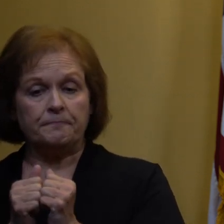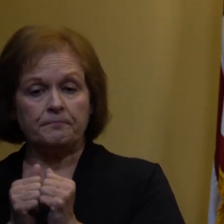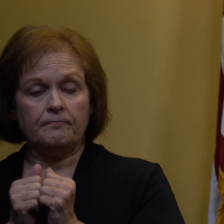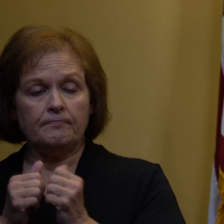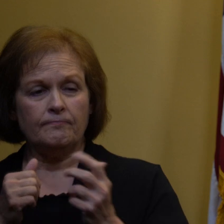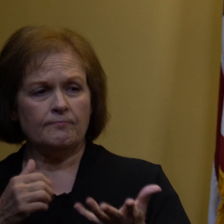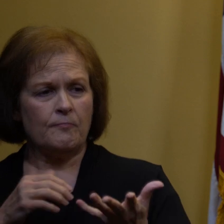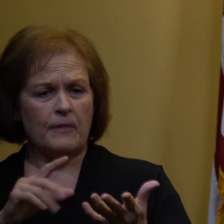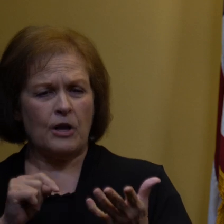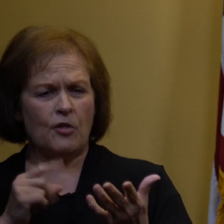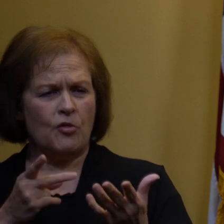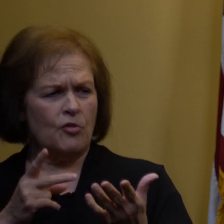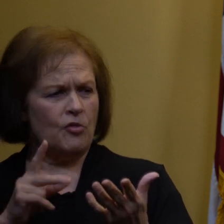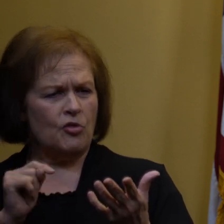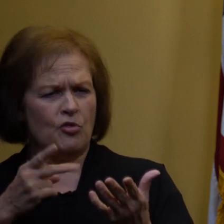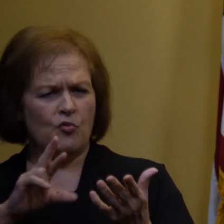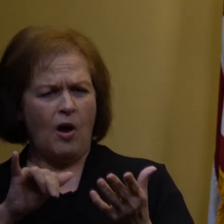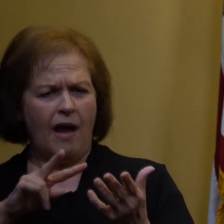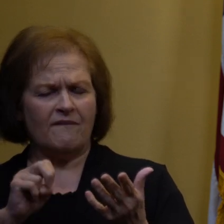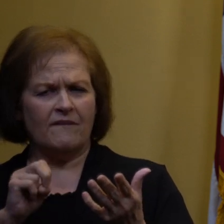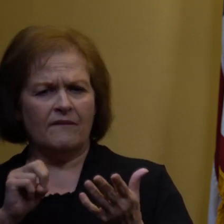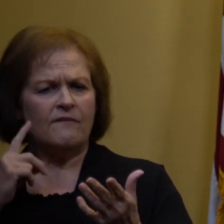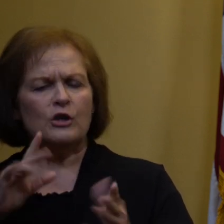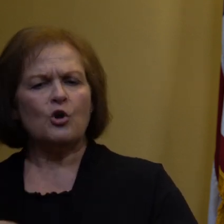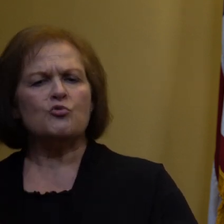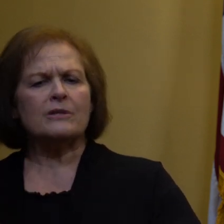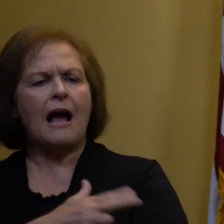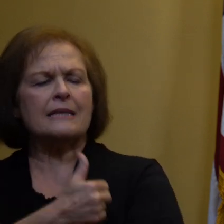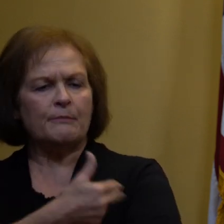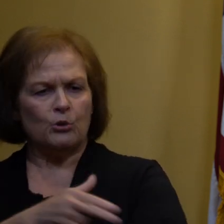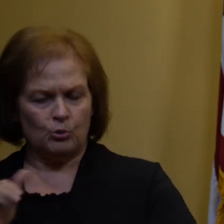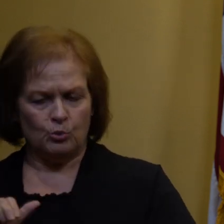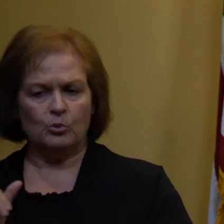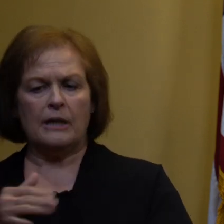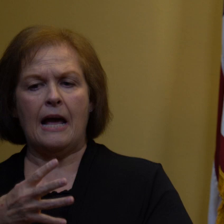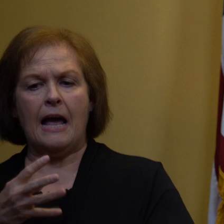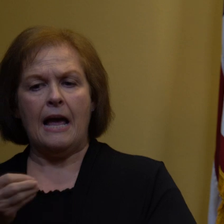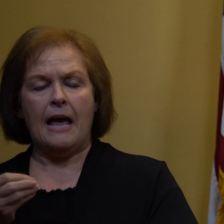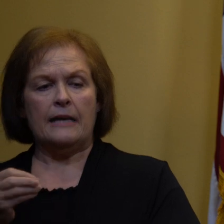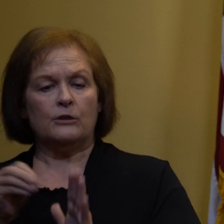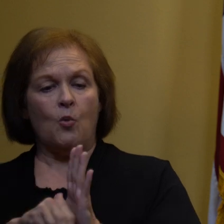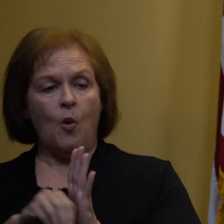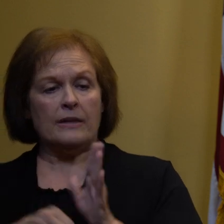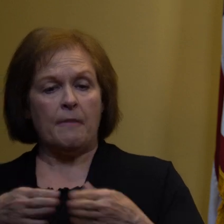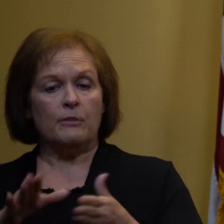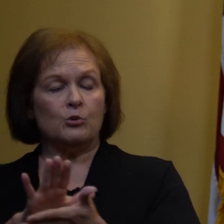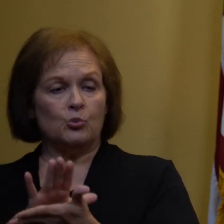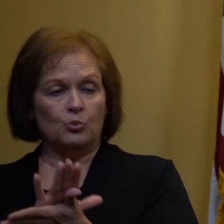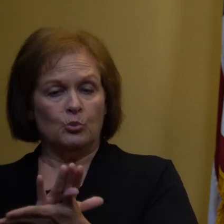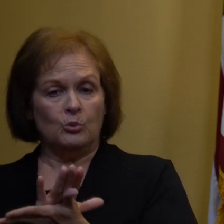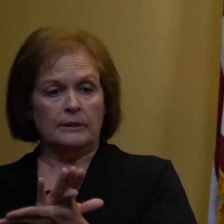I want to say Thrive, and with Children's Hospital as well, and the New Orleans Public